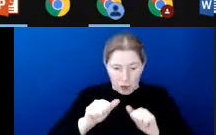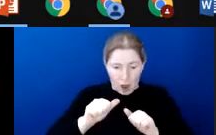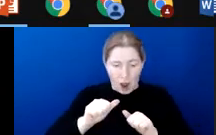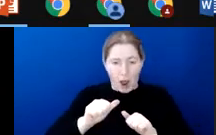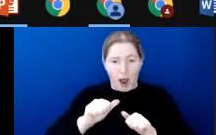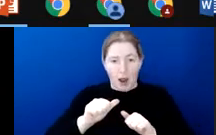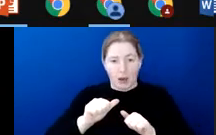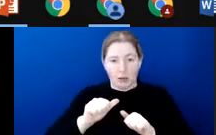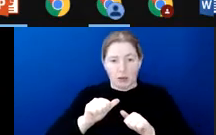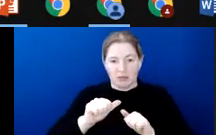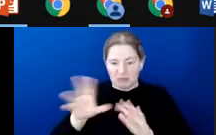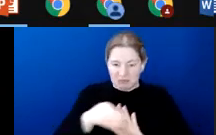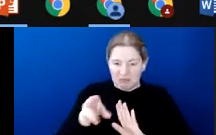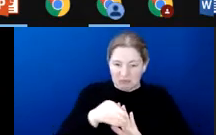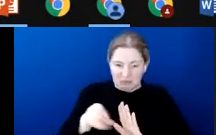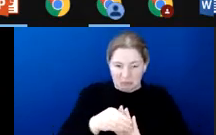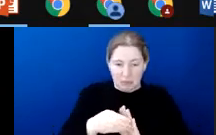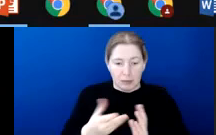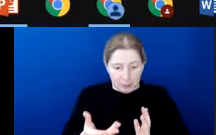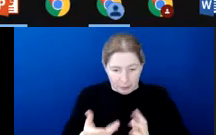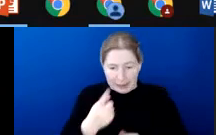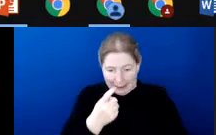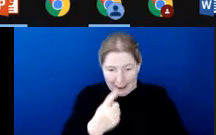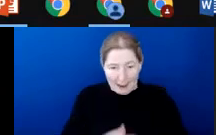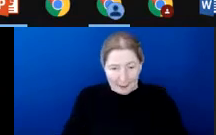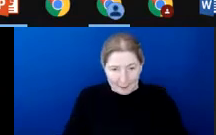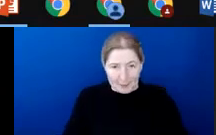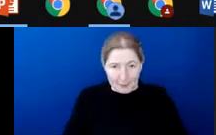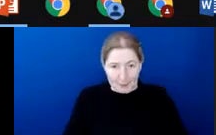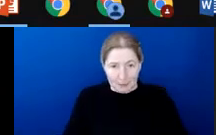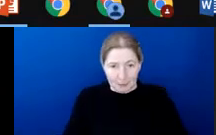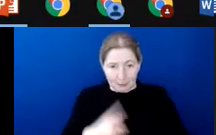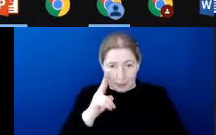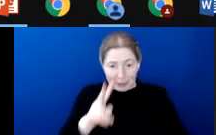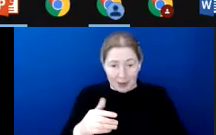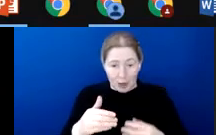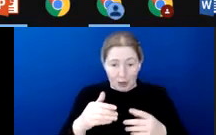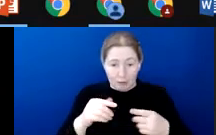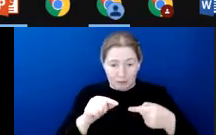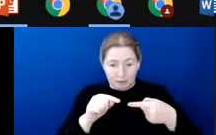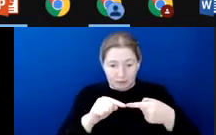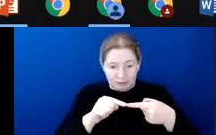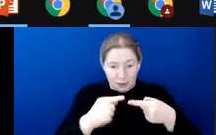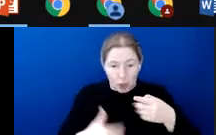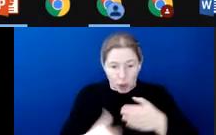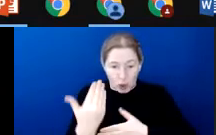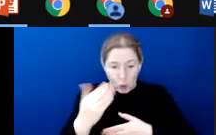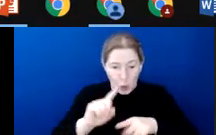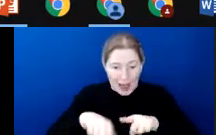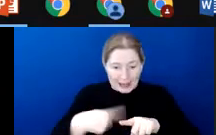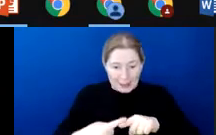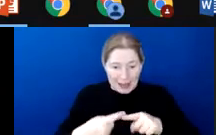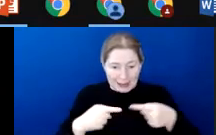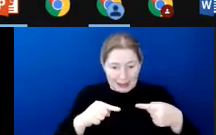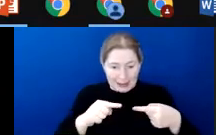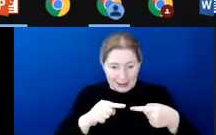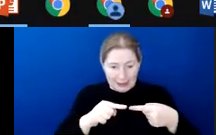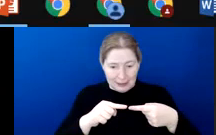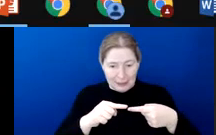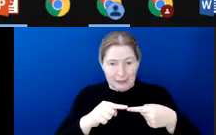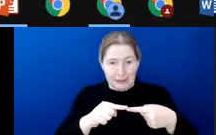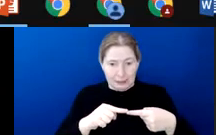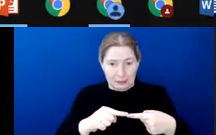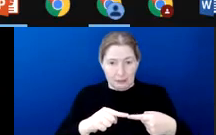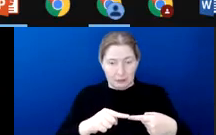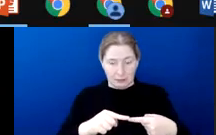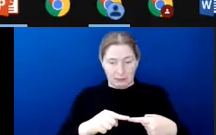documents. Here they have the option to create new expenses, and they can